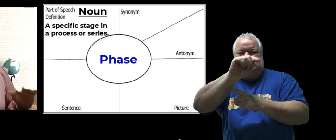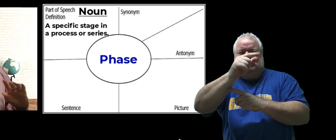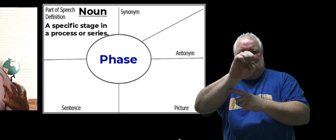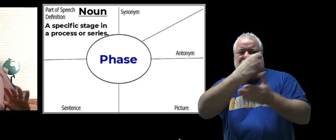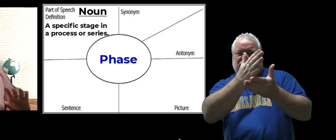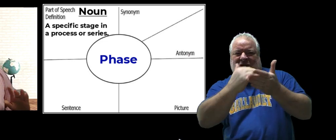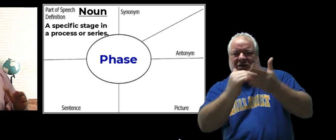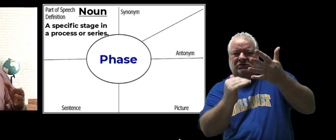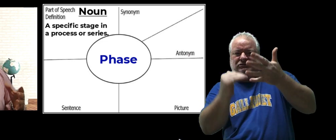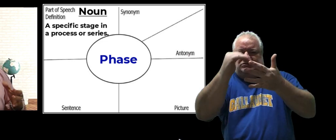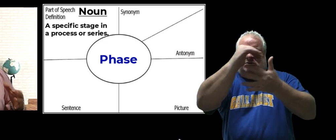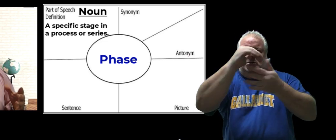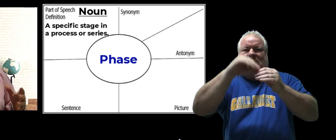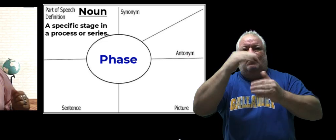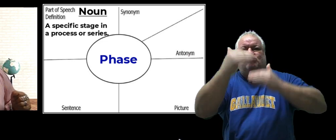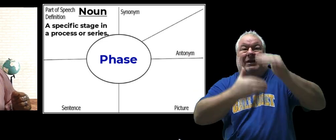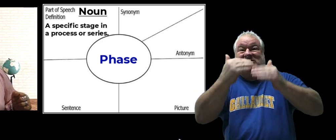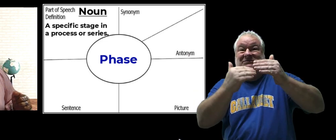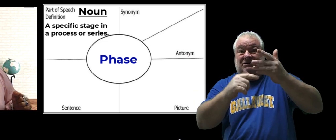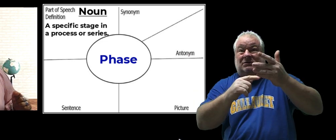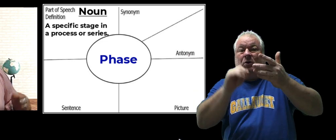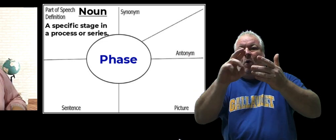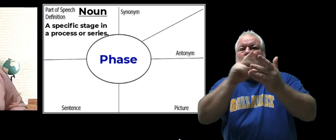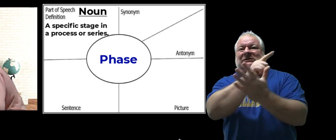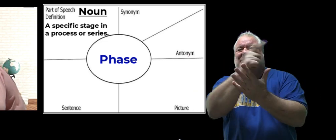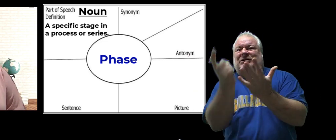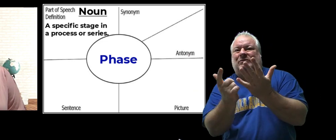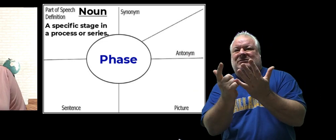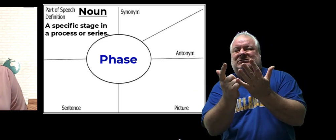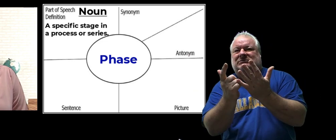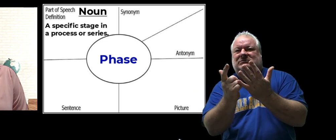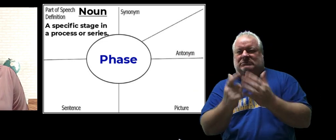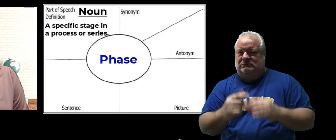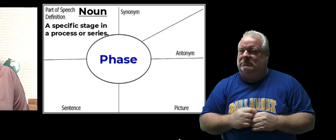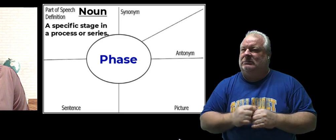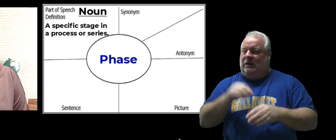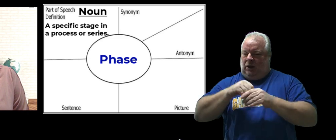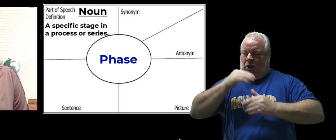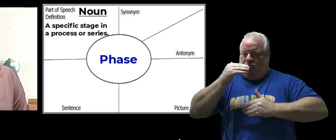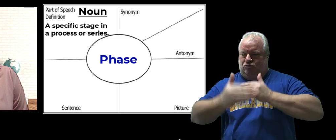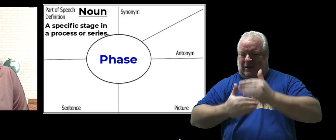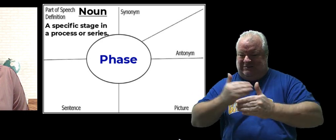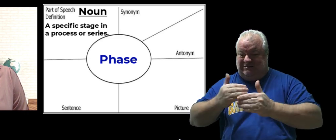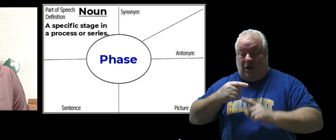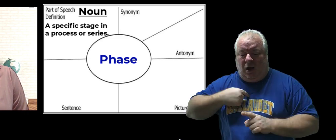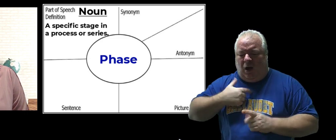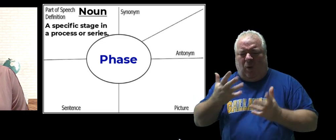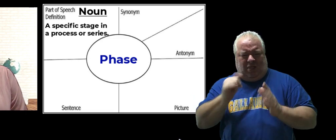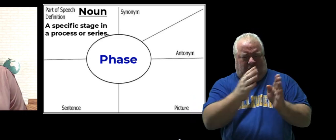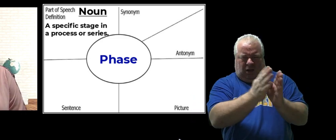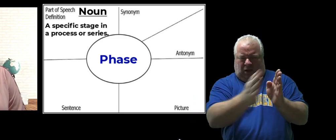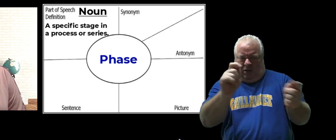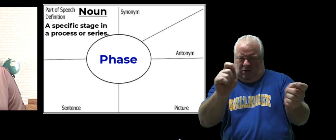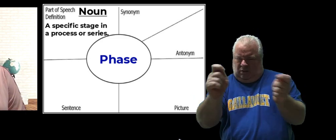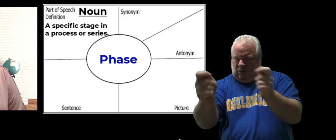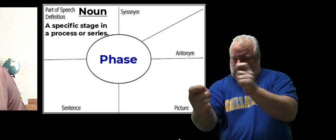in a process or series. A specific stage in a process or